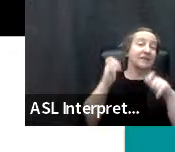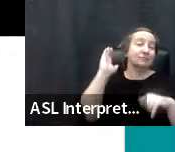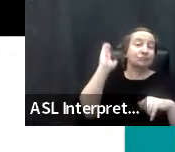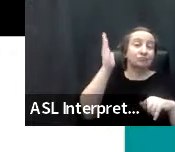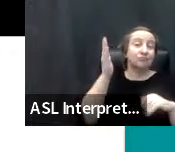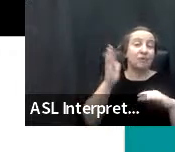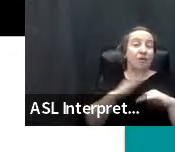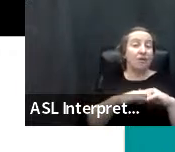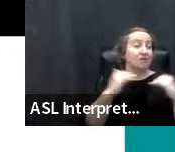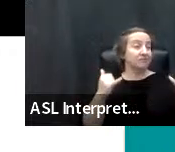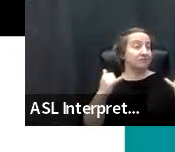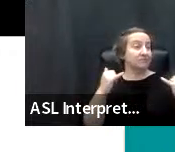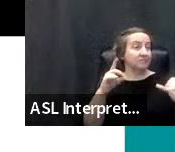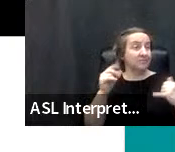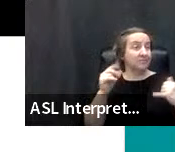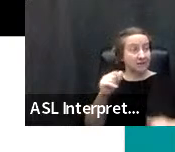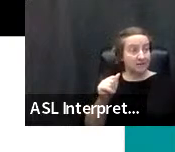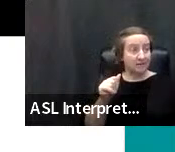existing data.